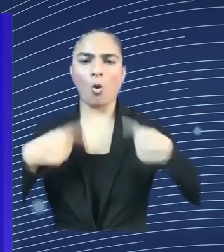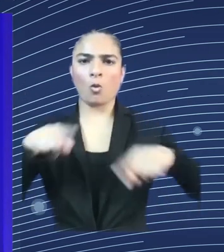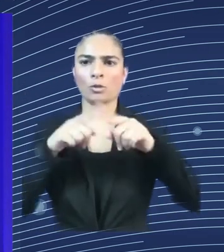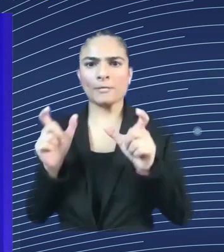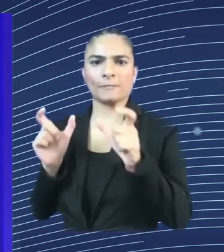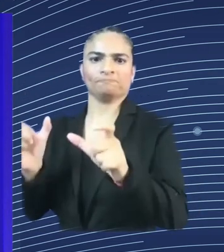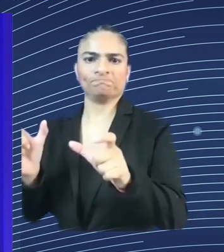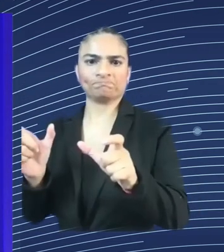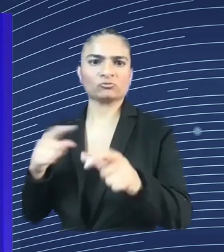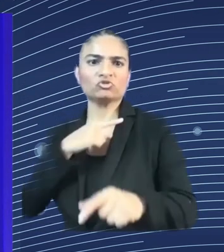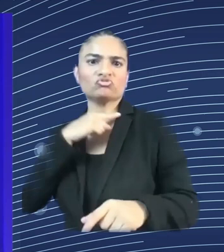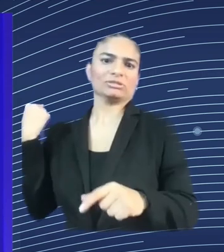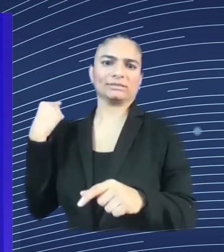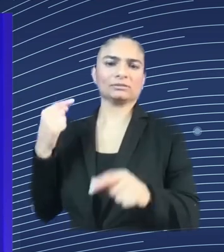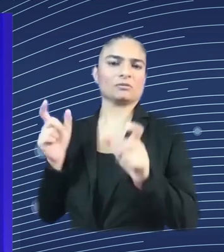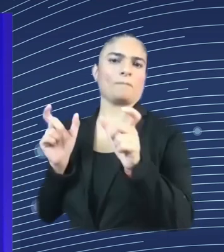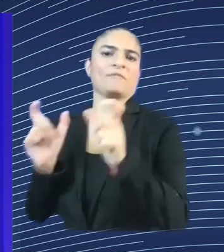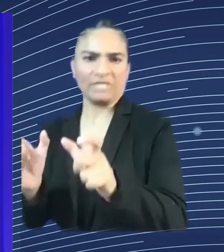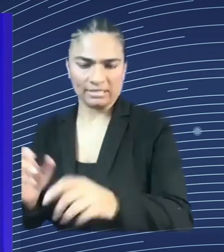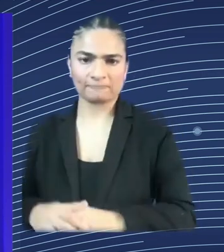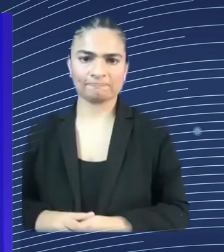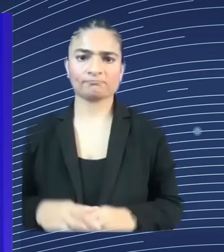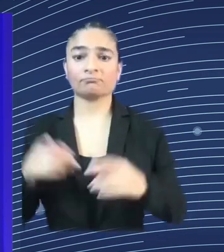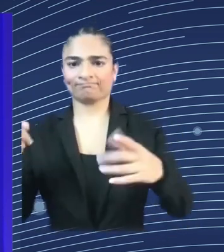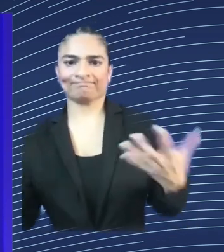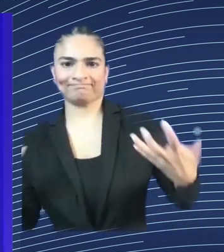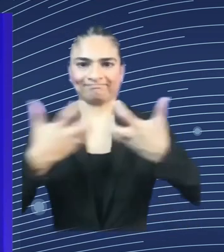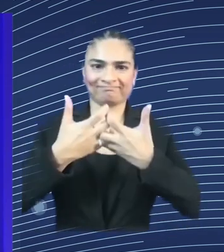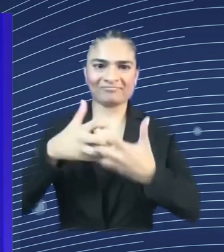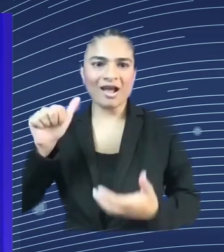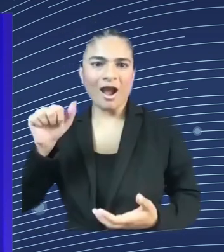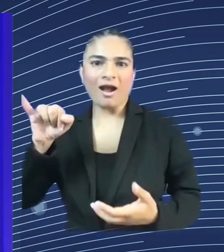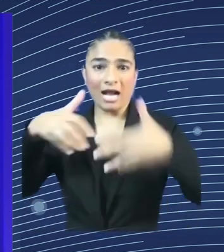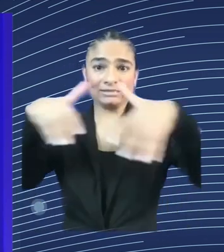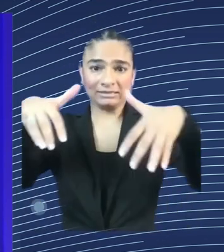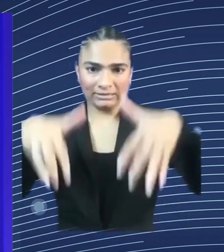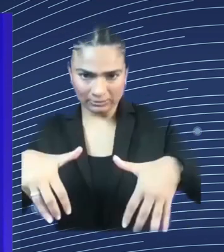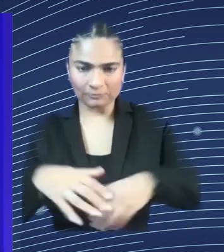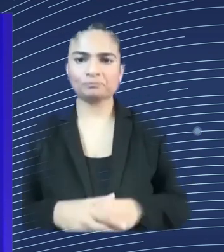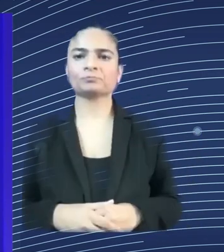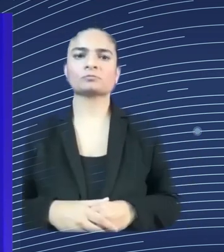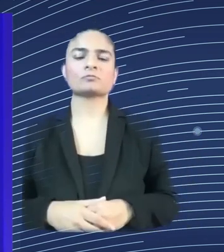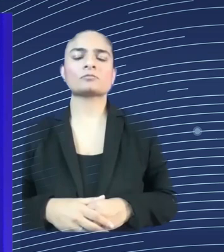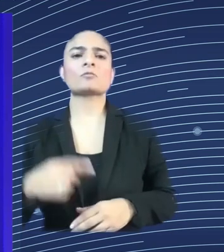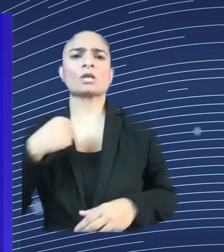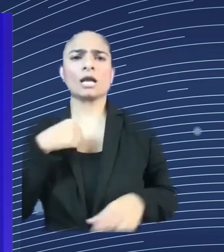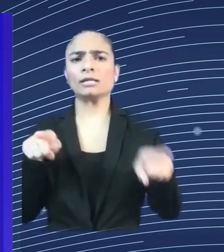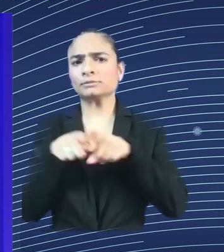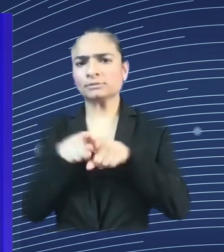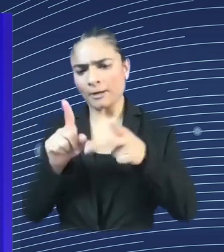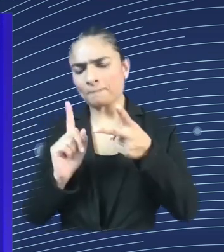needs. So I will also touch upon the role of acceptance of AI in social services and also